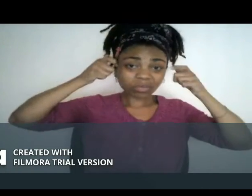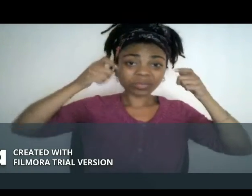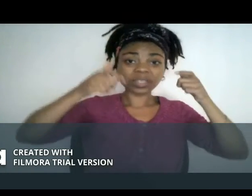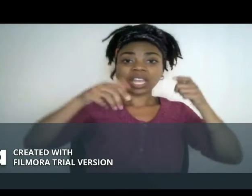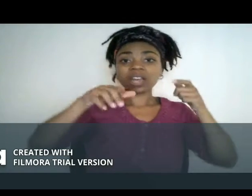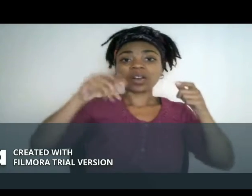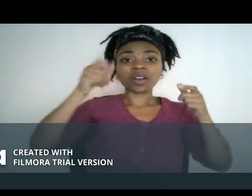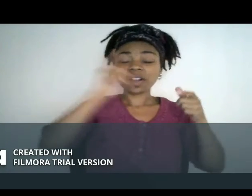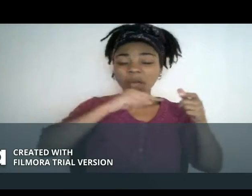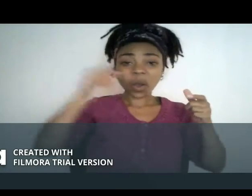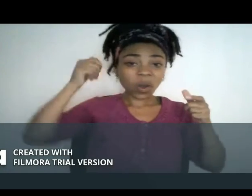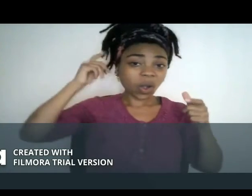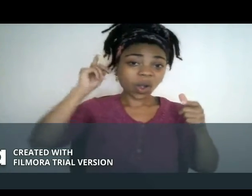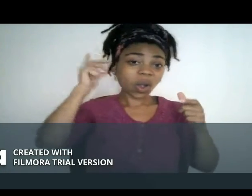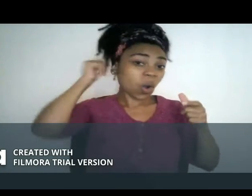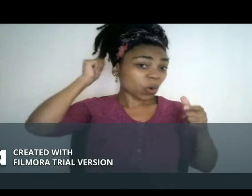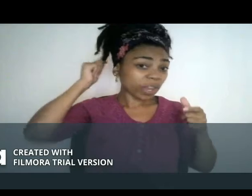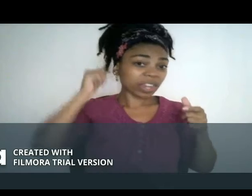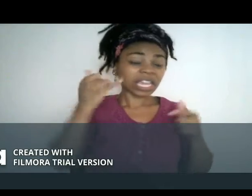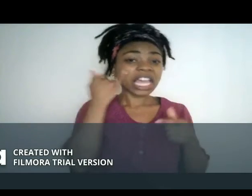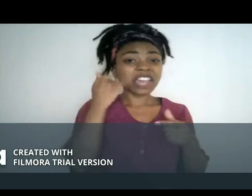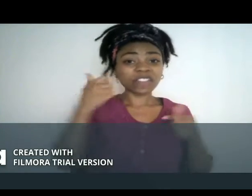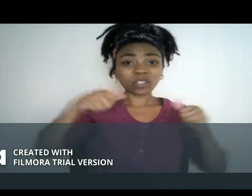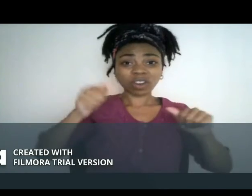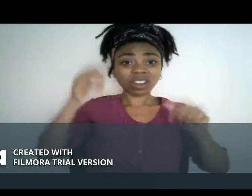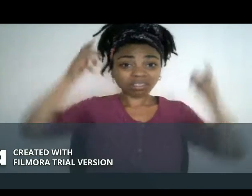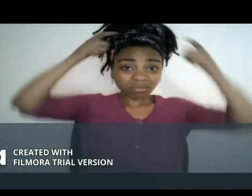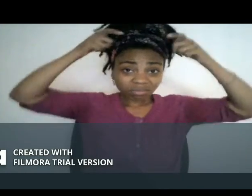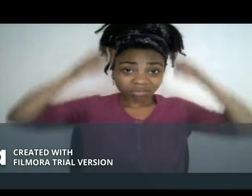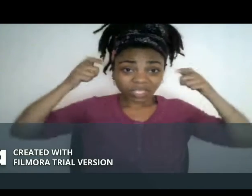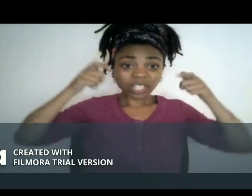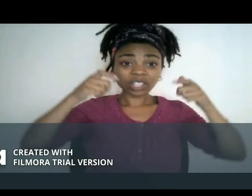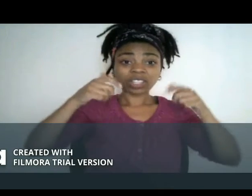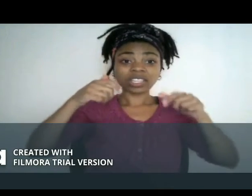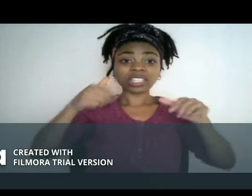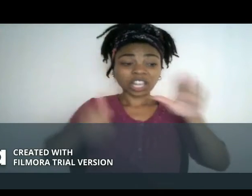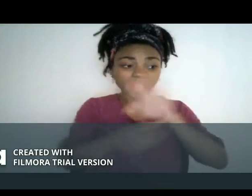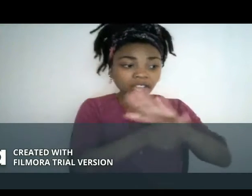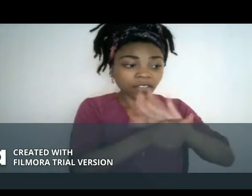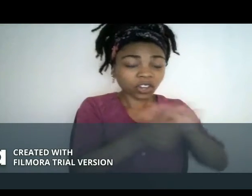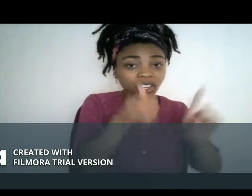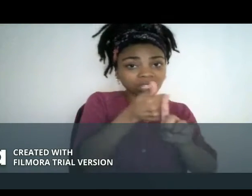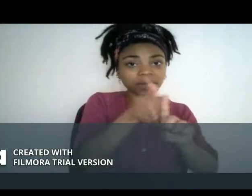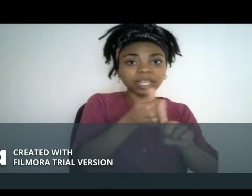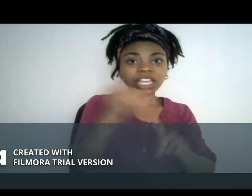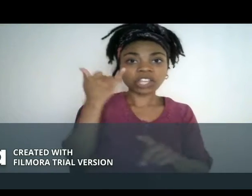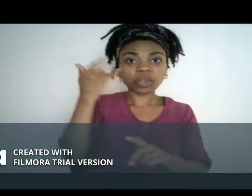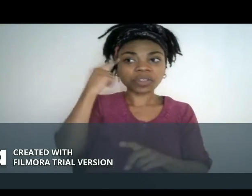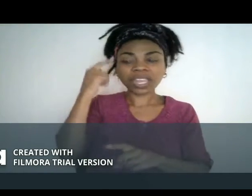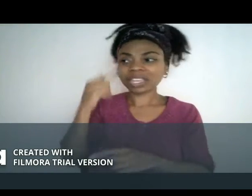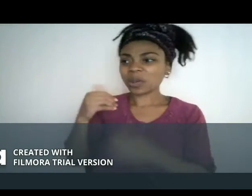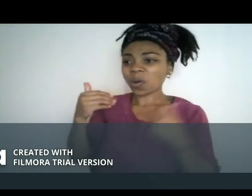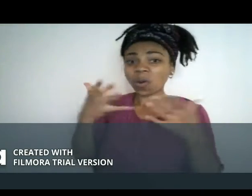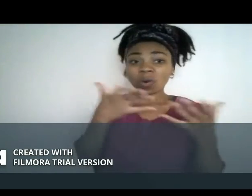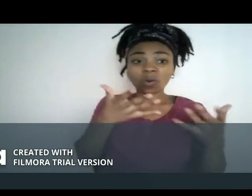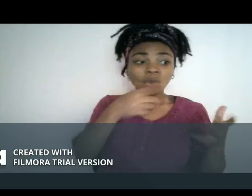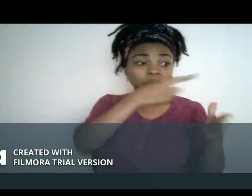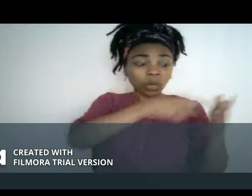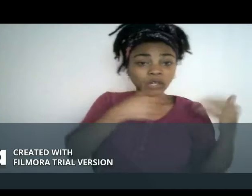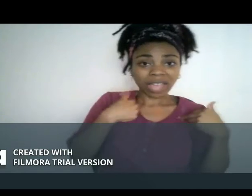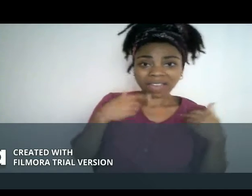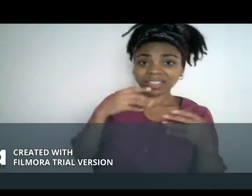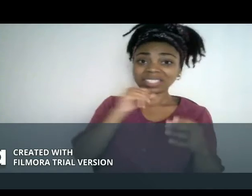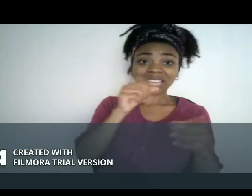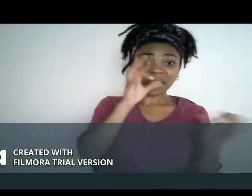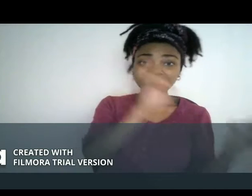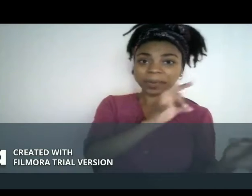cover it up. No offense to anybody that does that, but I mean, if you're doing it because you're trying to cover something because you don't think what you got is perfect, maybe I'm inspiring